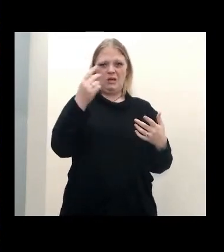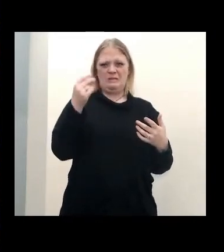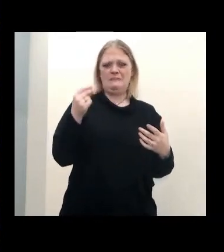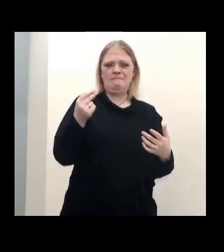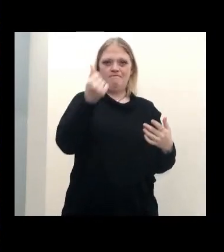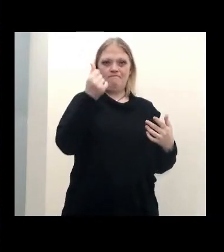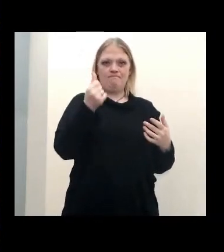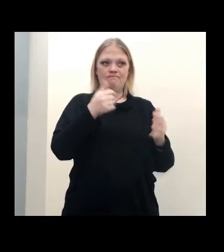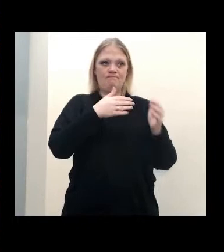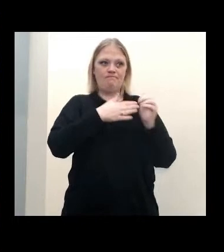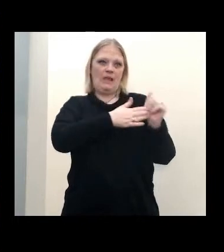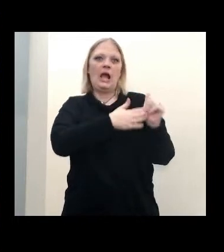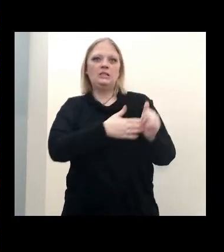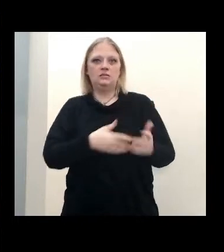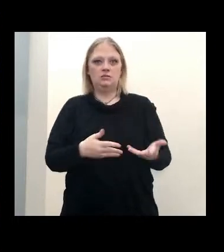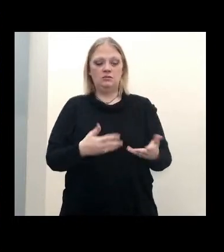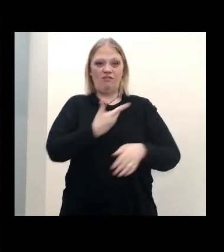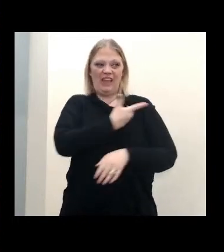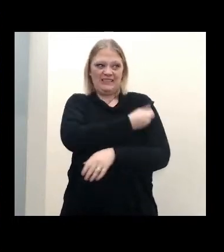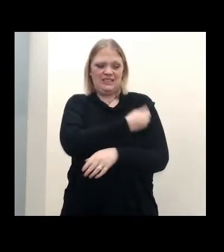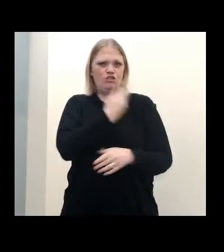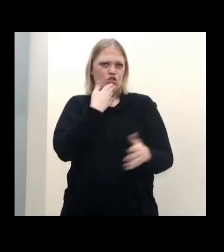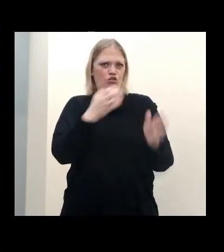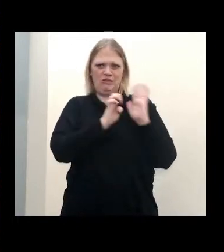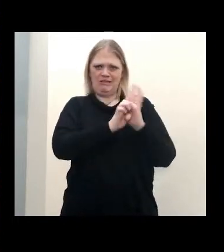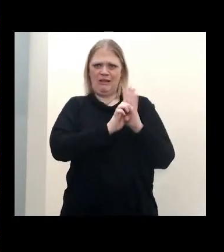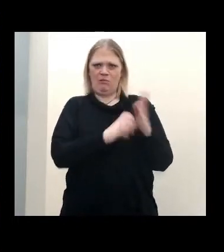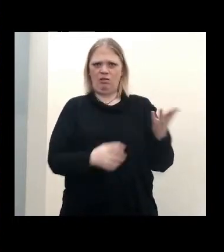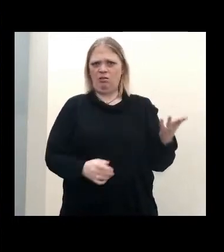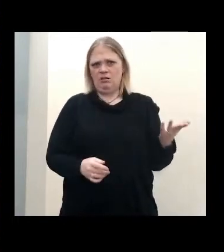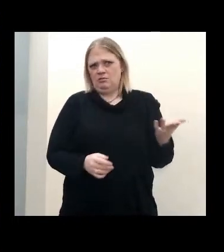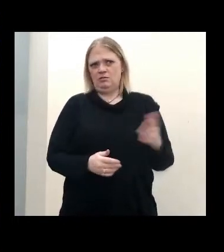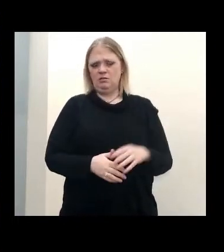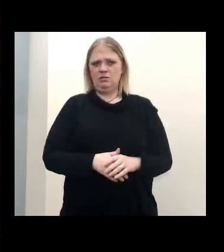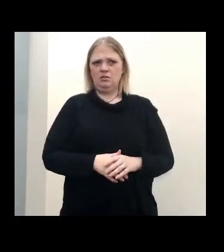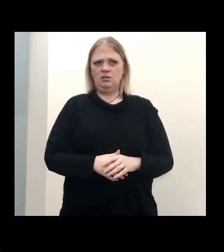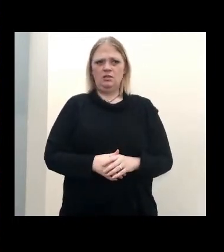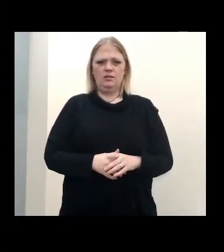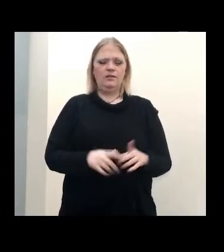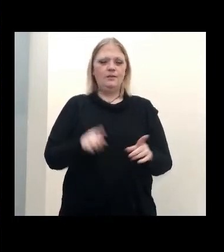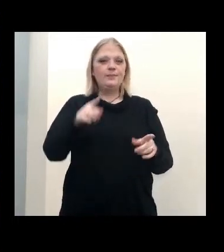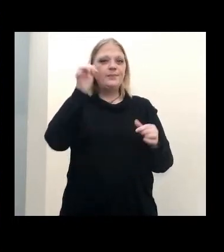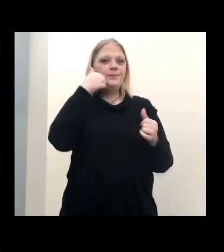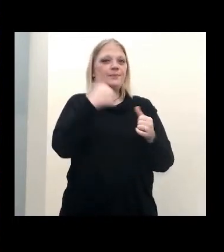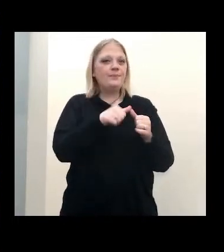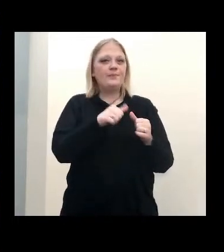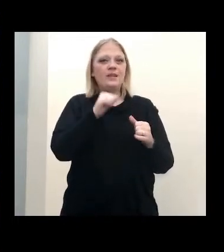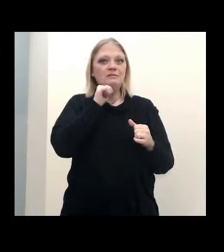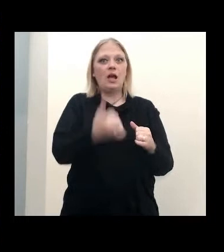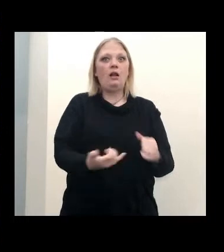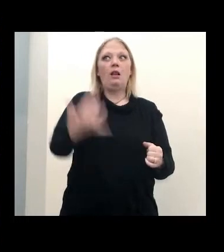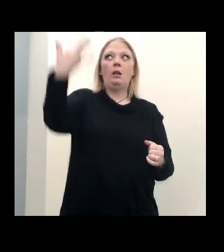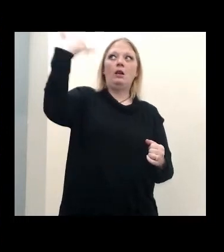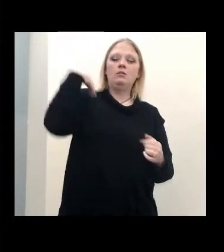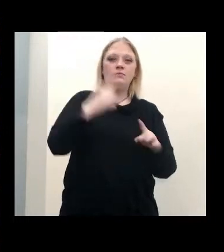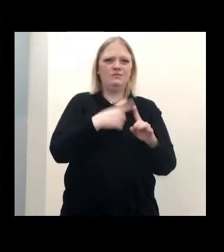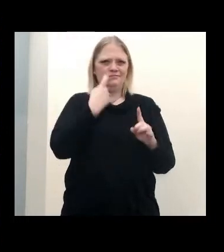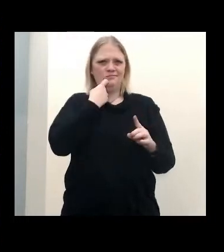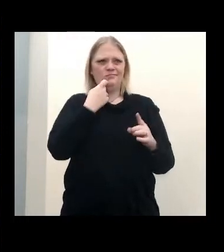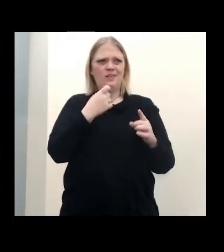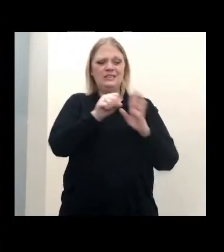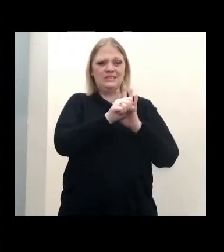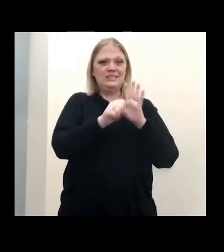guidance on. And vaccines is a good example of that. I think you'll remember it wasn't that long ago that the state announced that they could